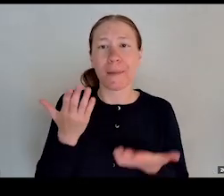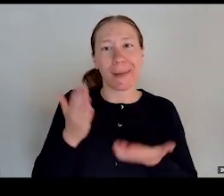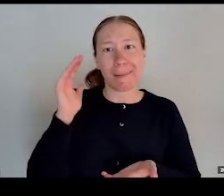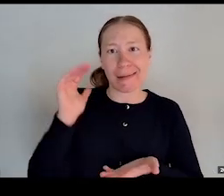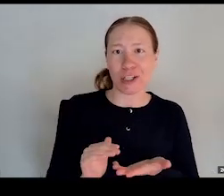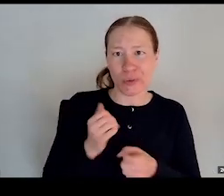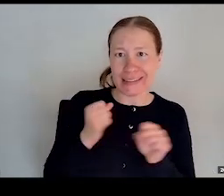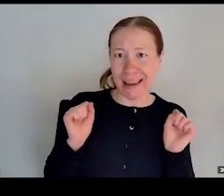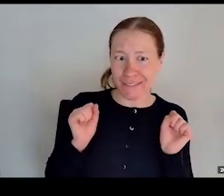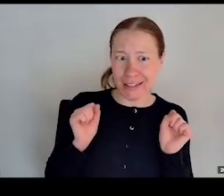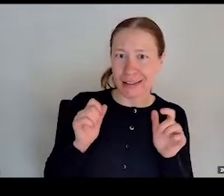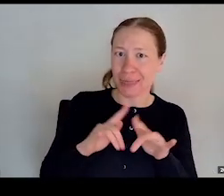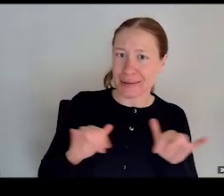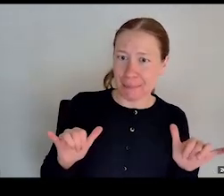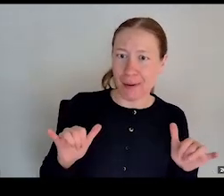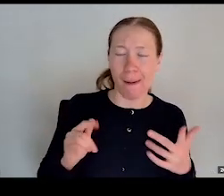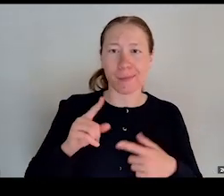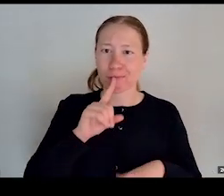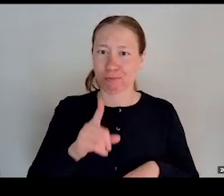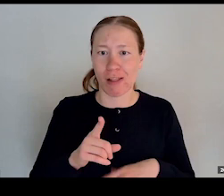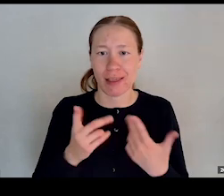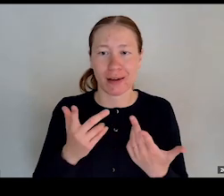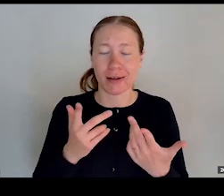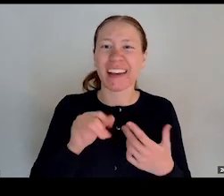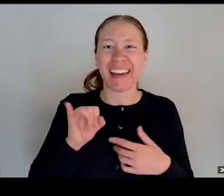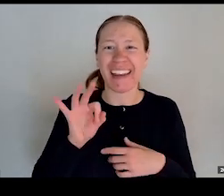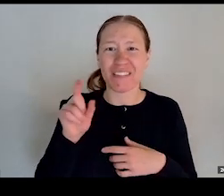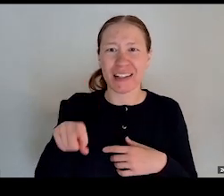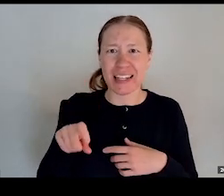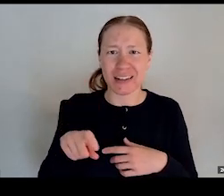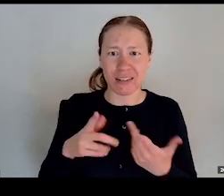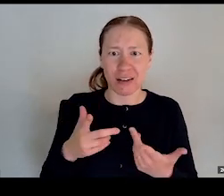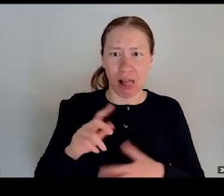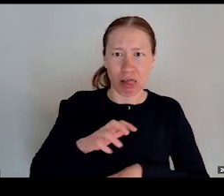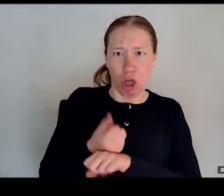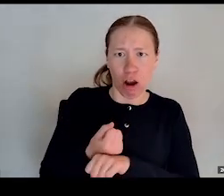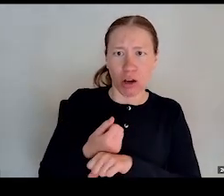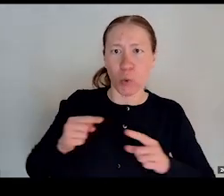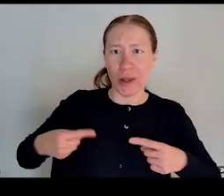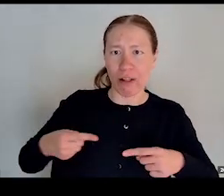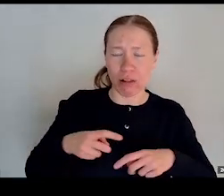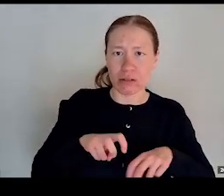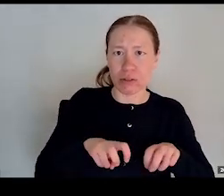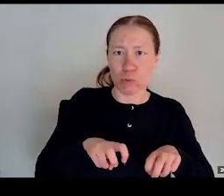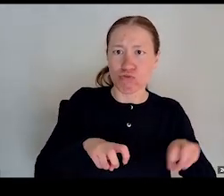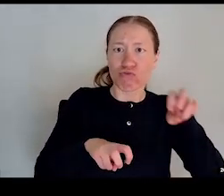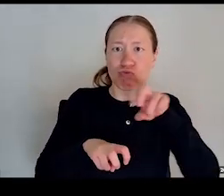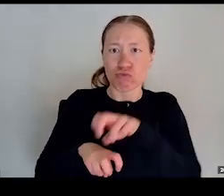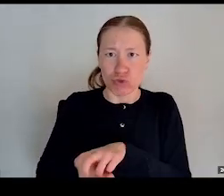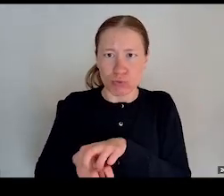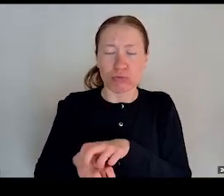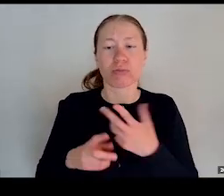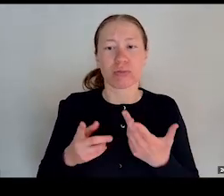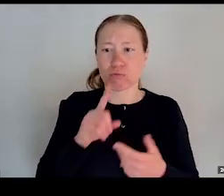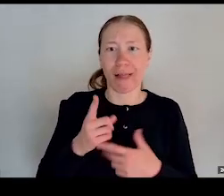those who are maybe transferring to that chair from a mobility device if there aren't locks. So we want to consider having options available so that people